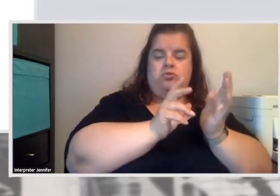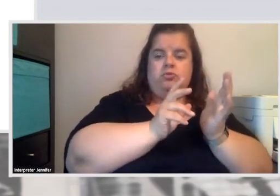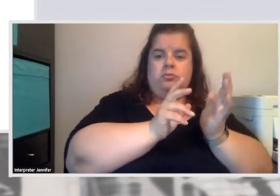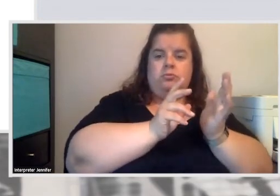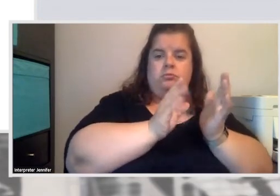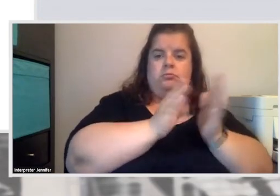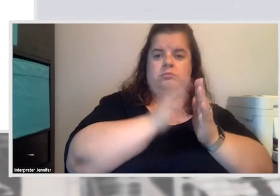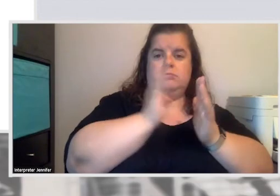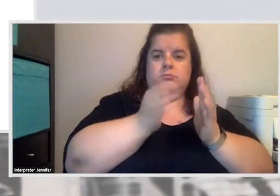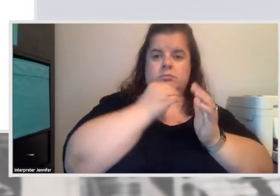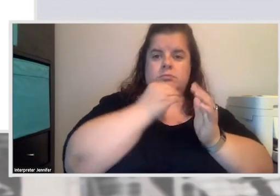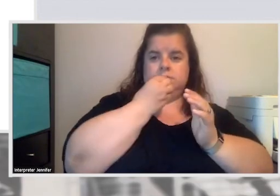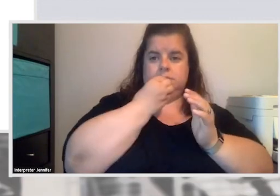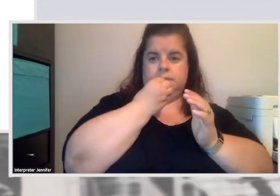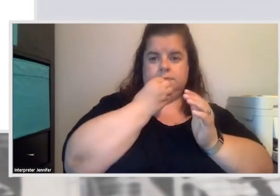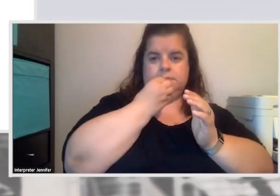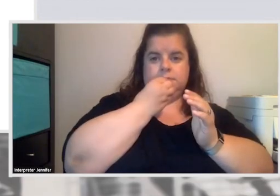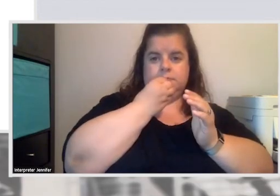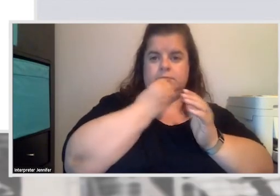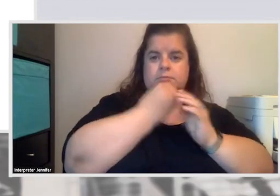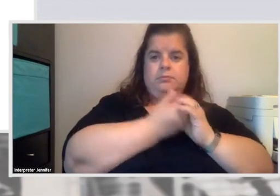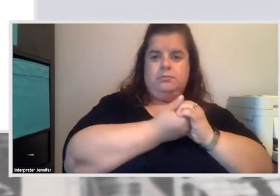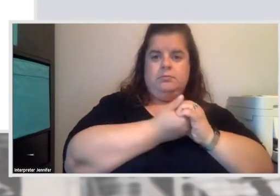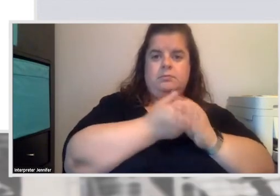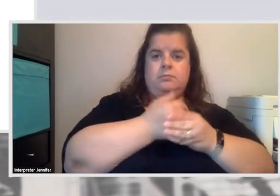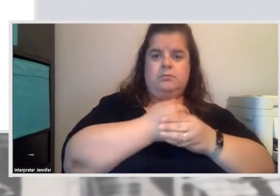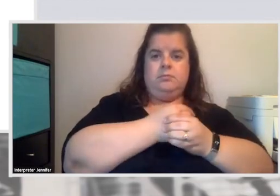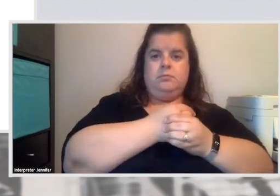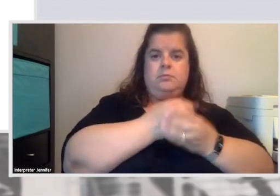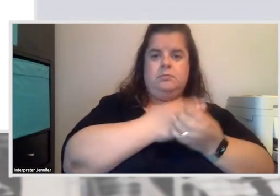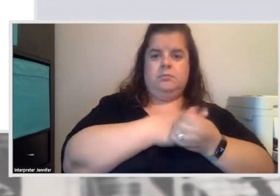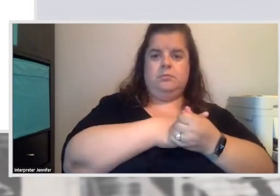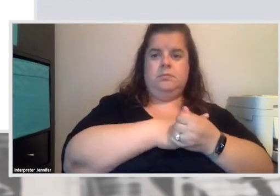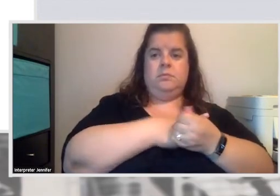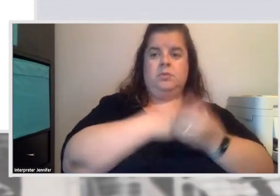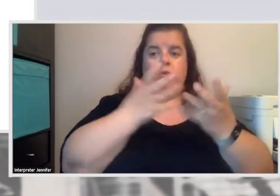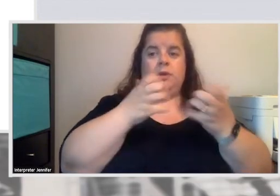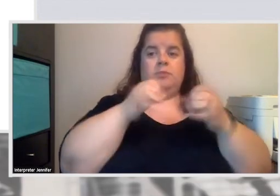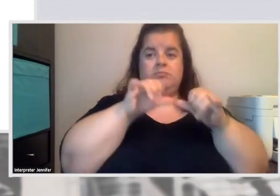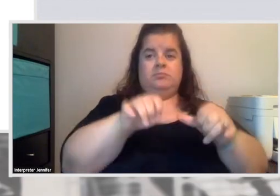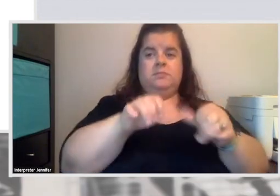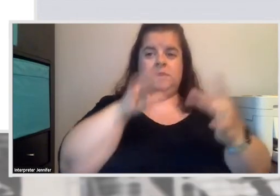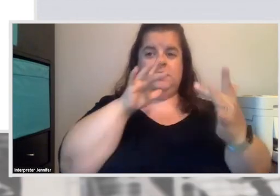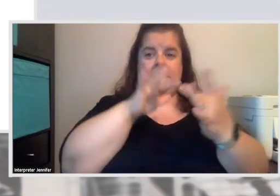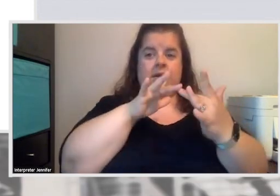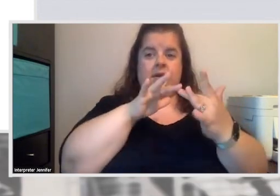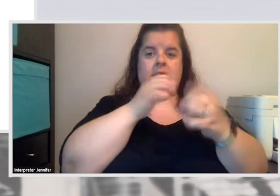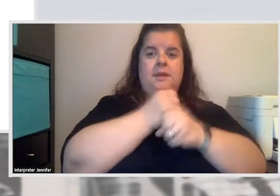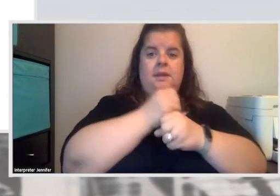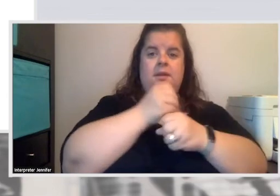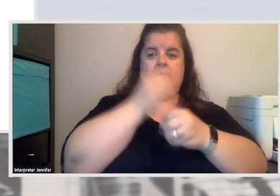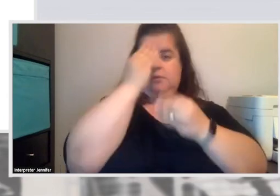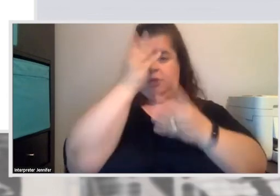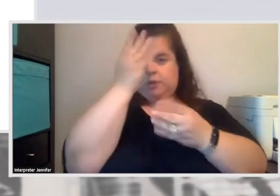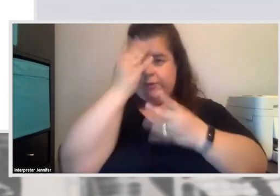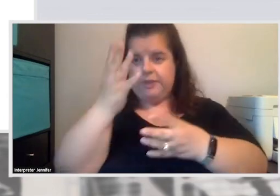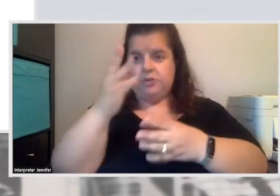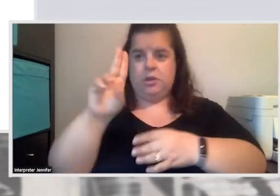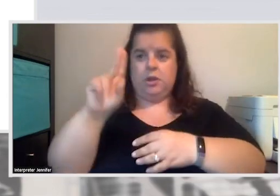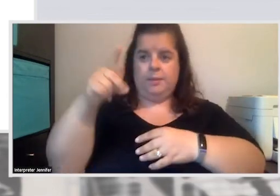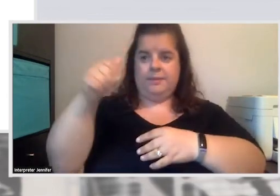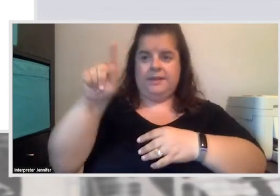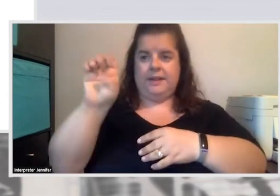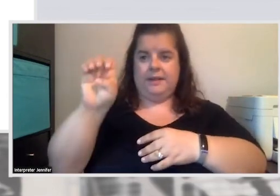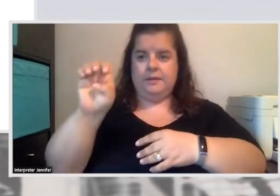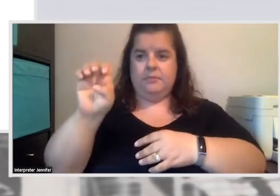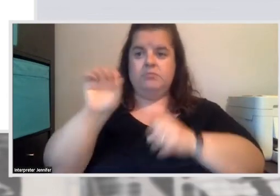slide, please. And other ways to stay connected is to receive updates. You can sign up to receive